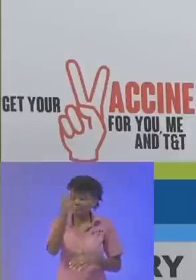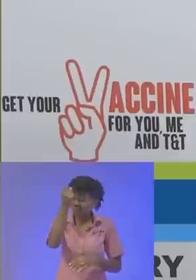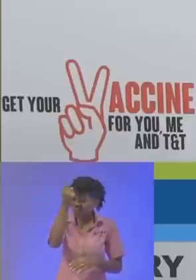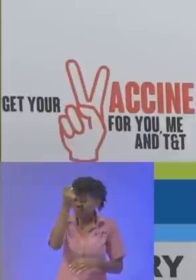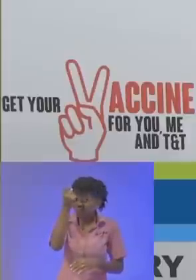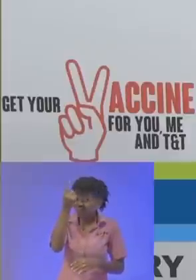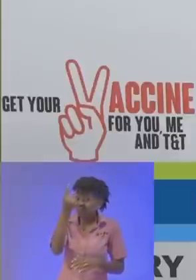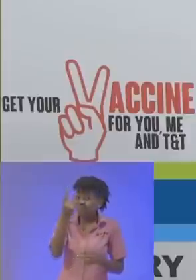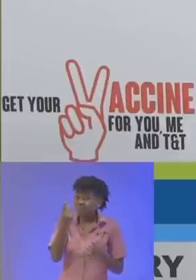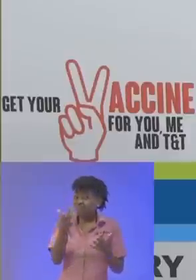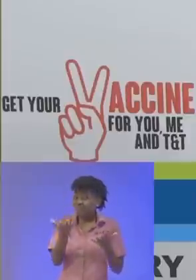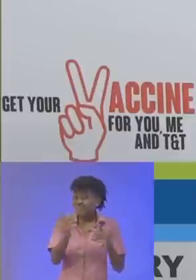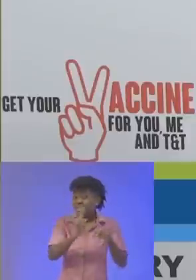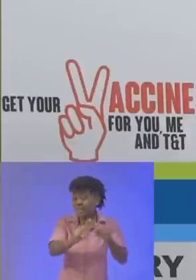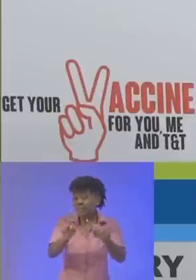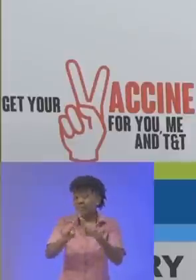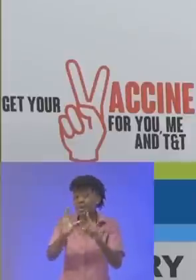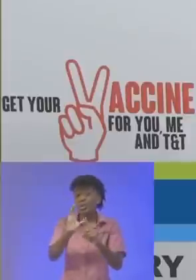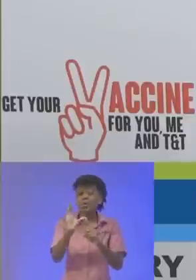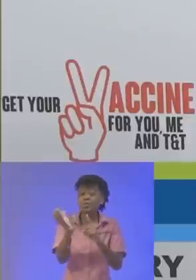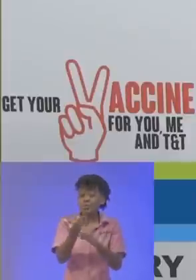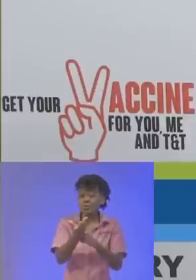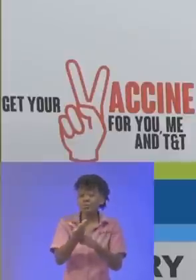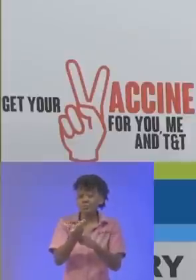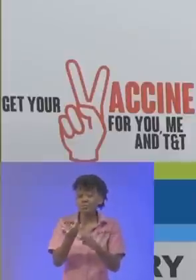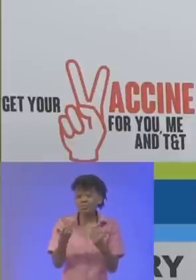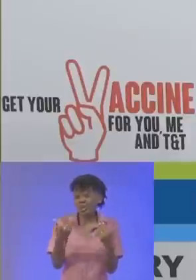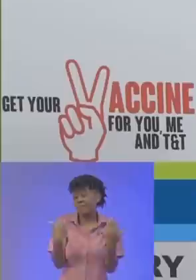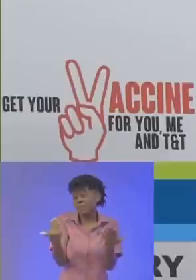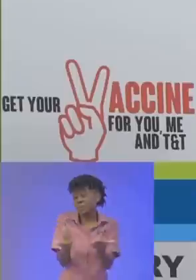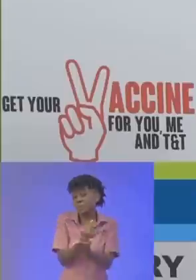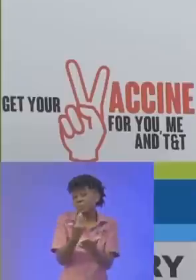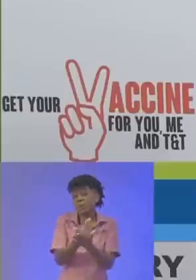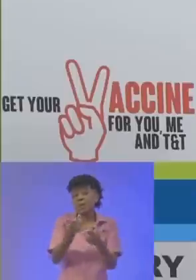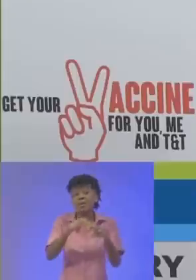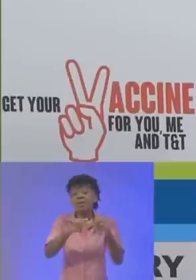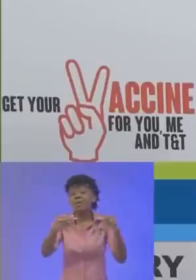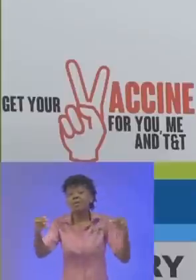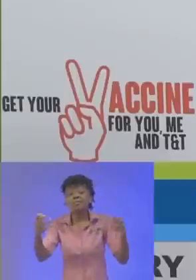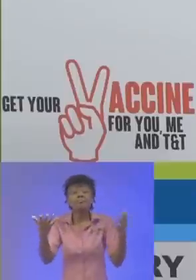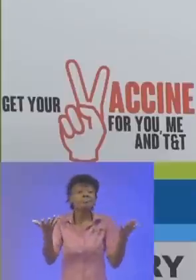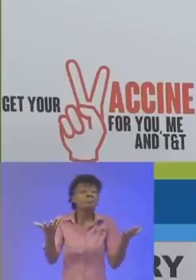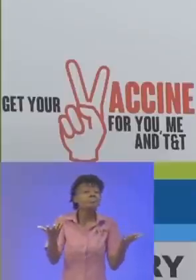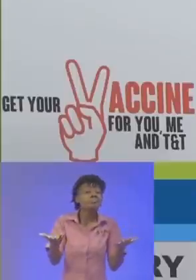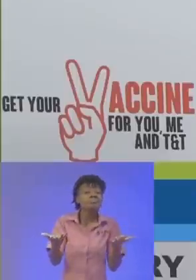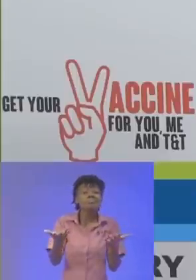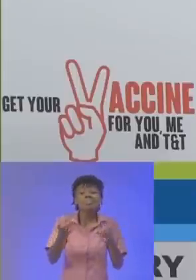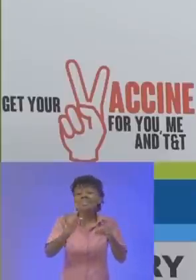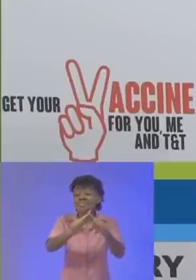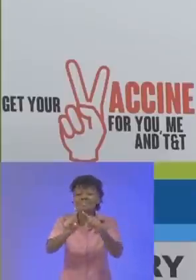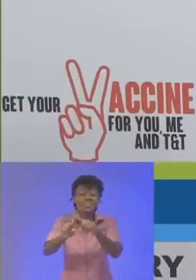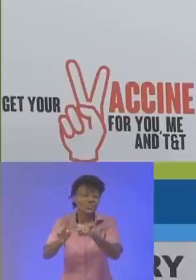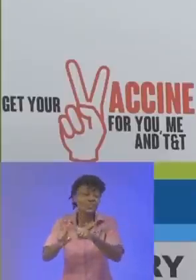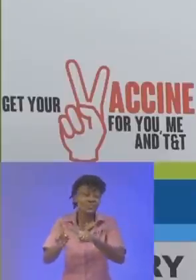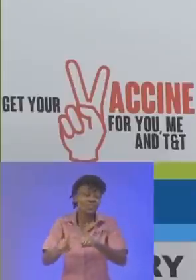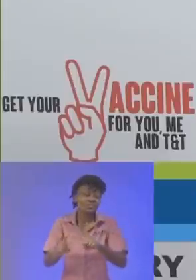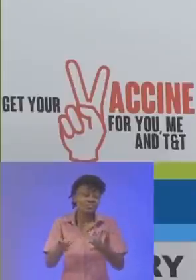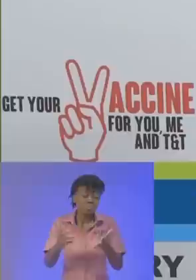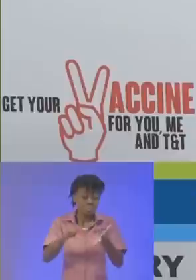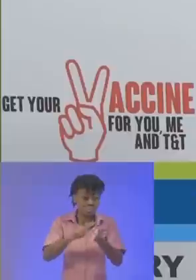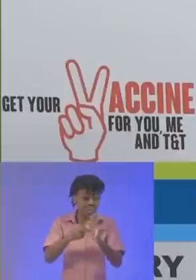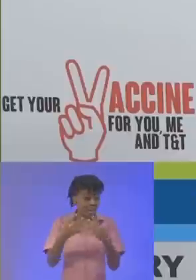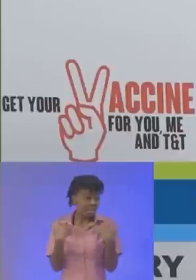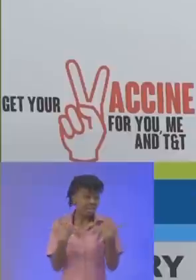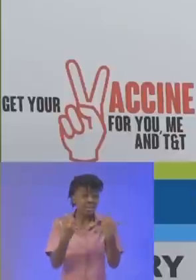an increase in the hospitalization, which puts our health system under strain.